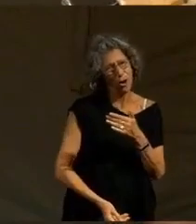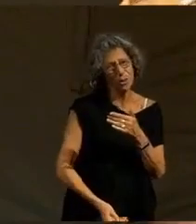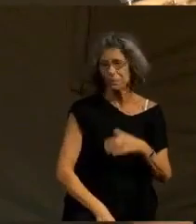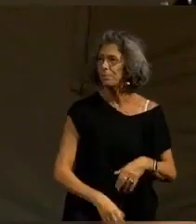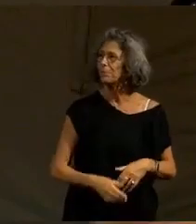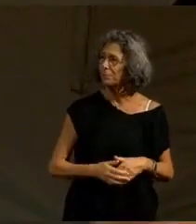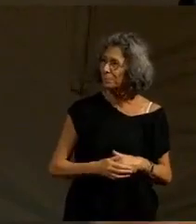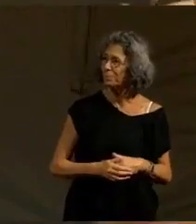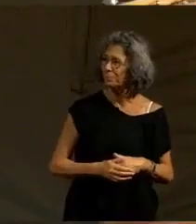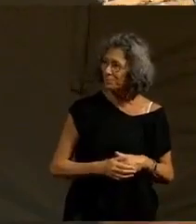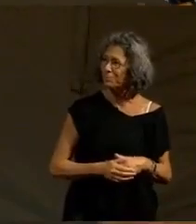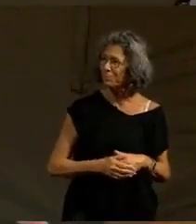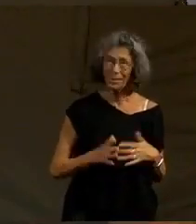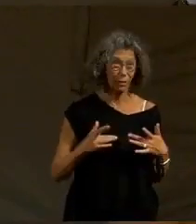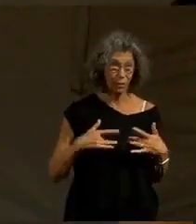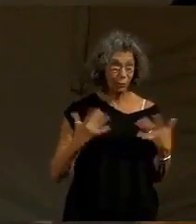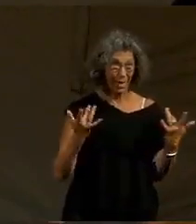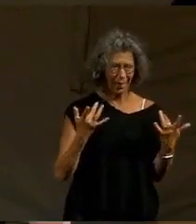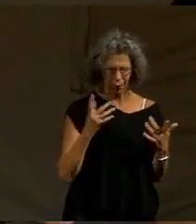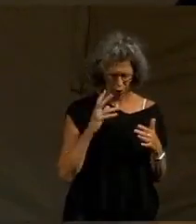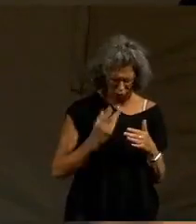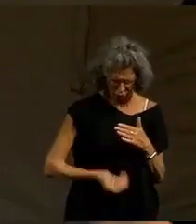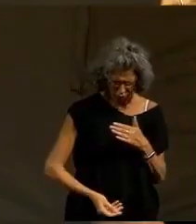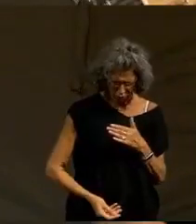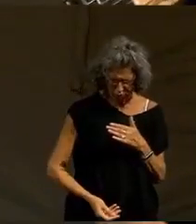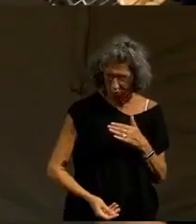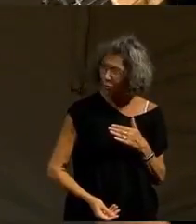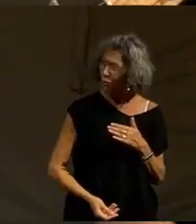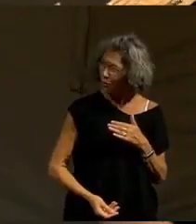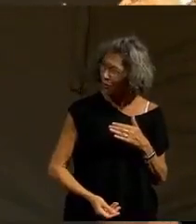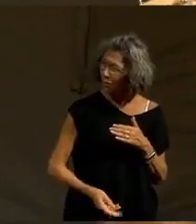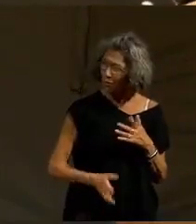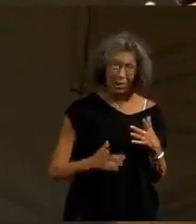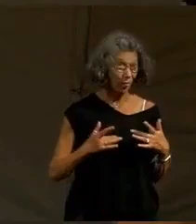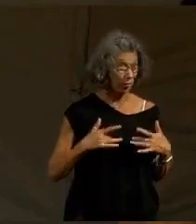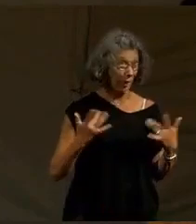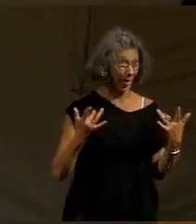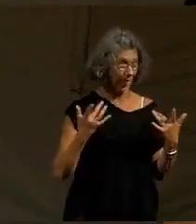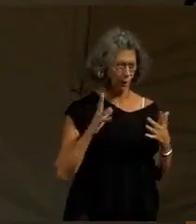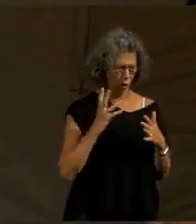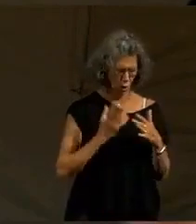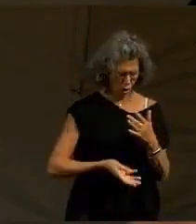Well, the thrill is gone. Thrill is gone away.